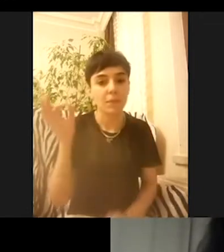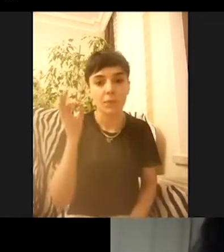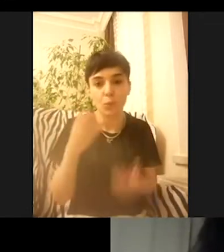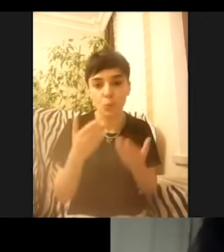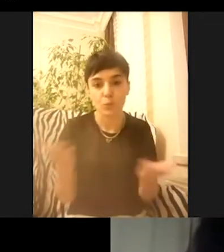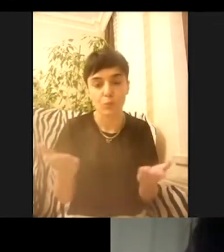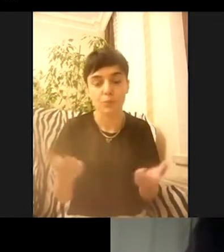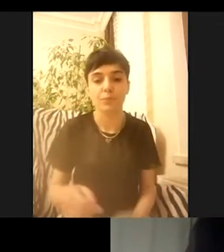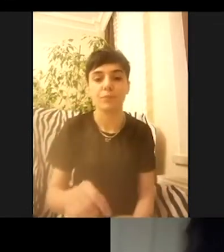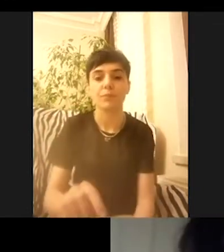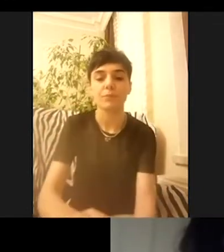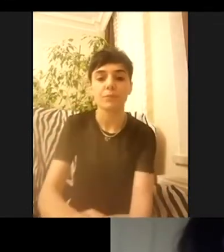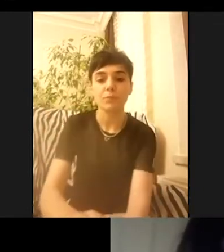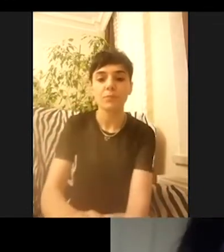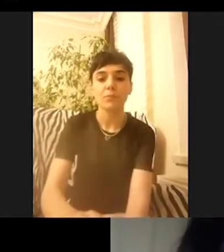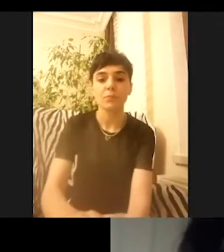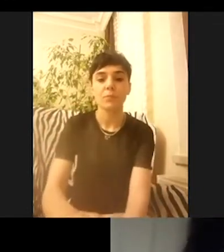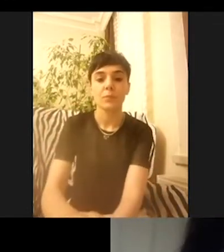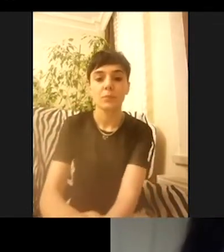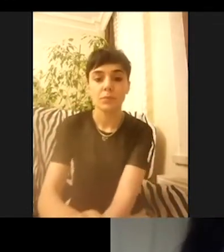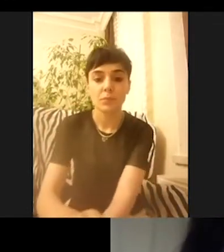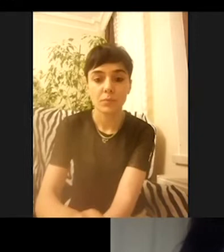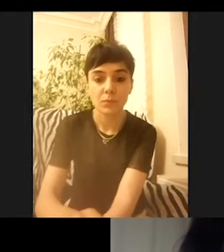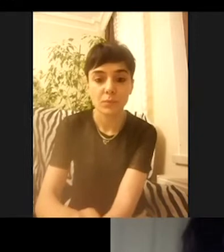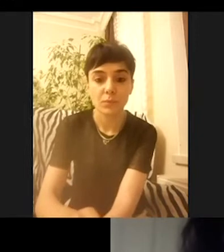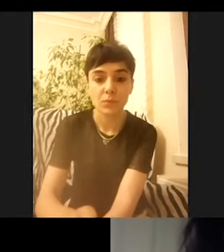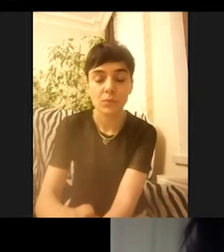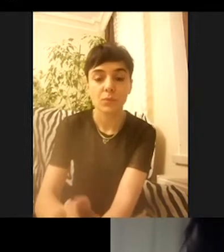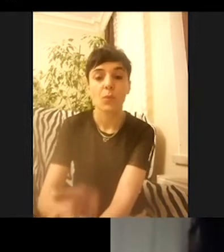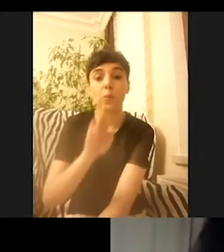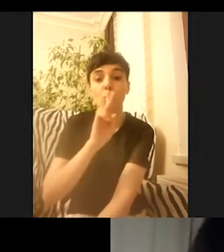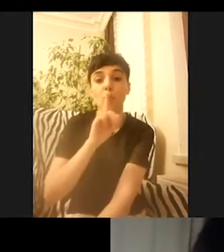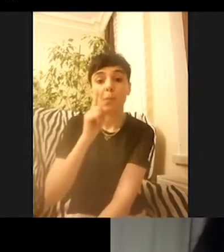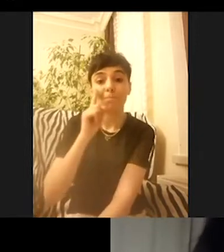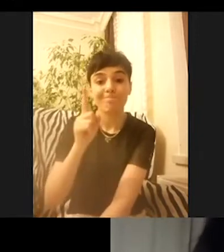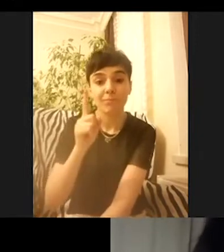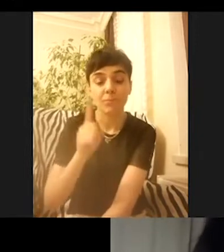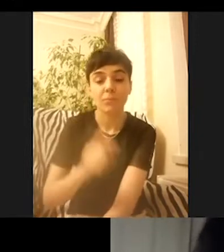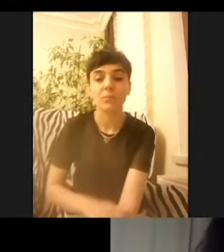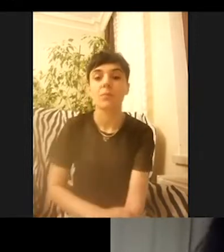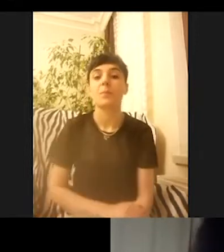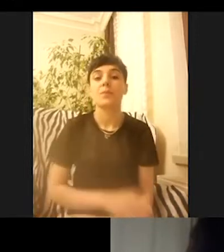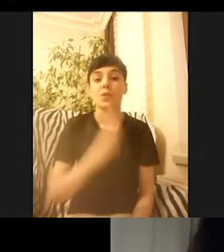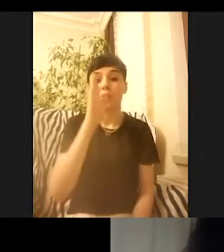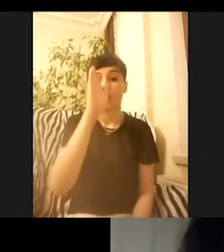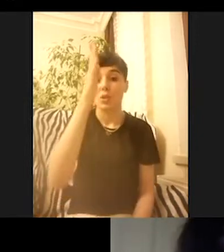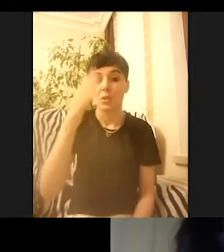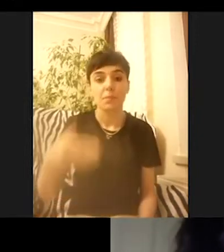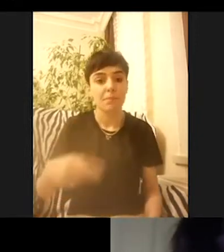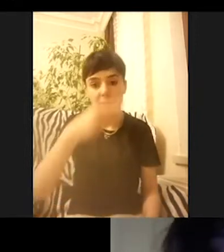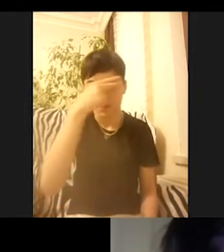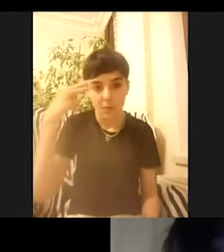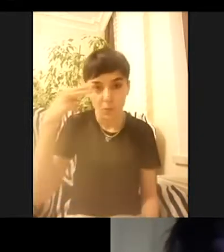to self-censor its activities since the day it was founded, has not been treated equally, and had to deal with